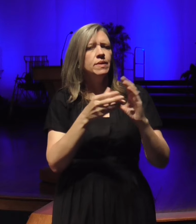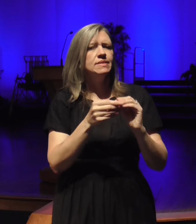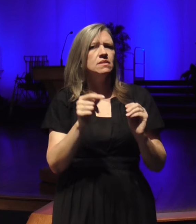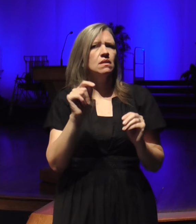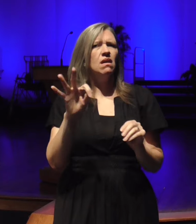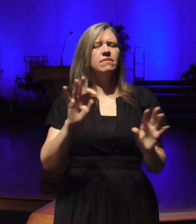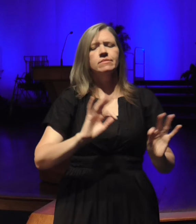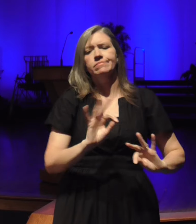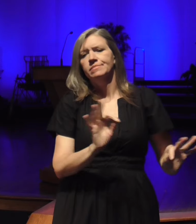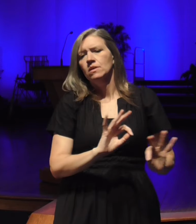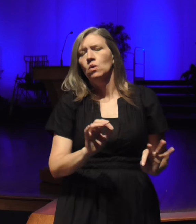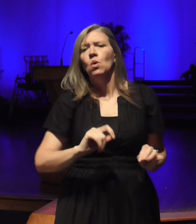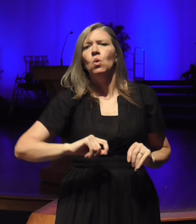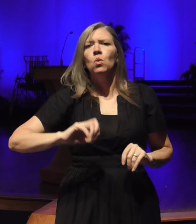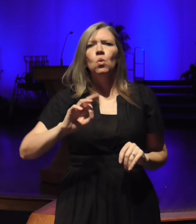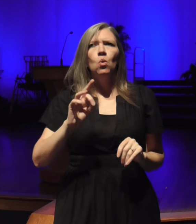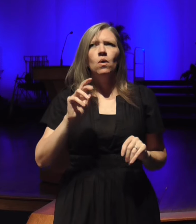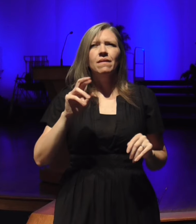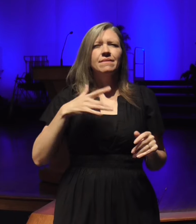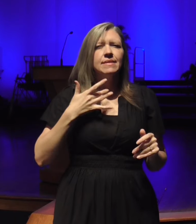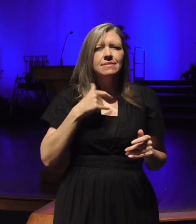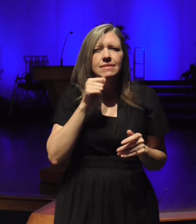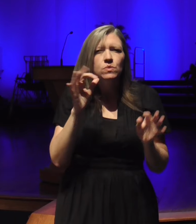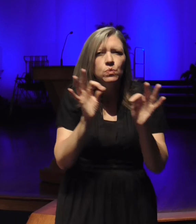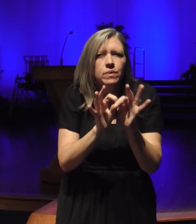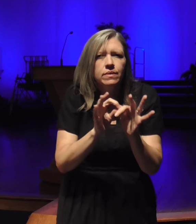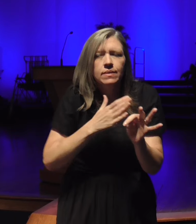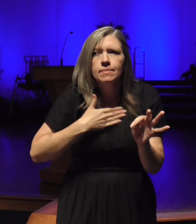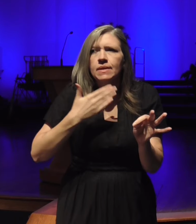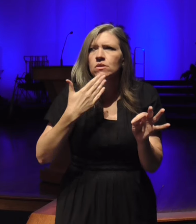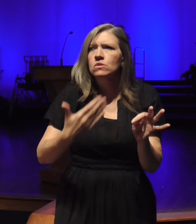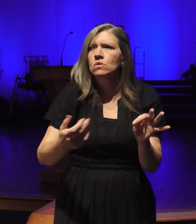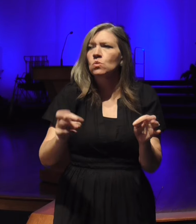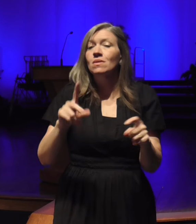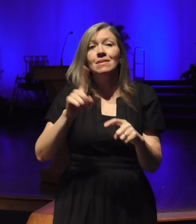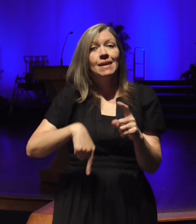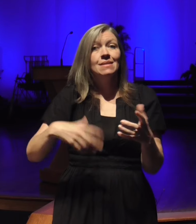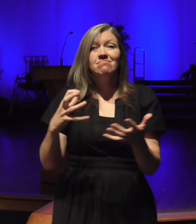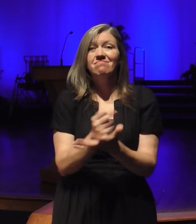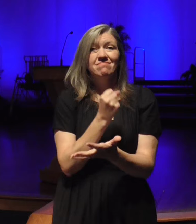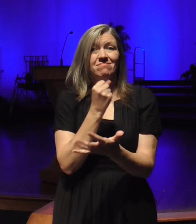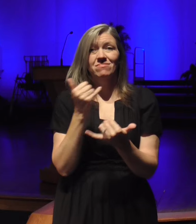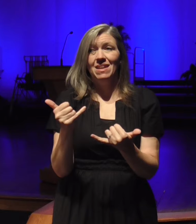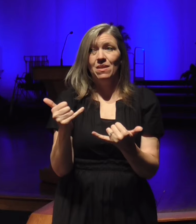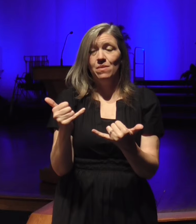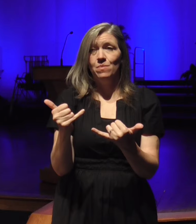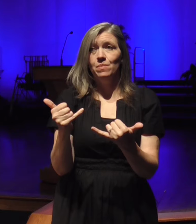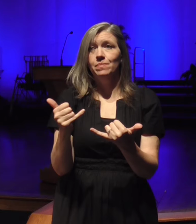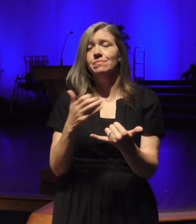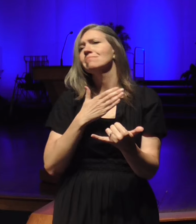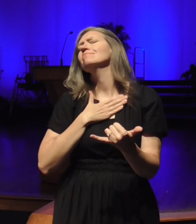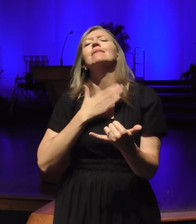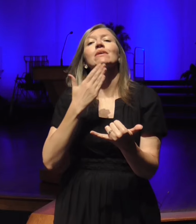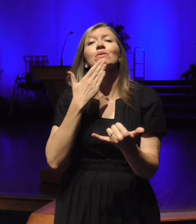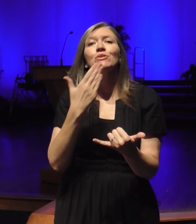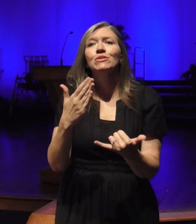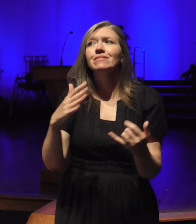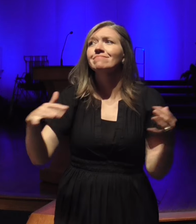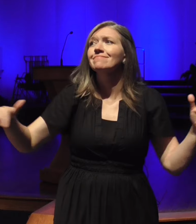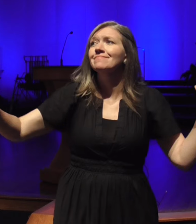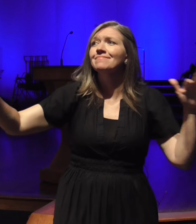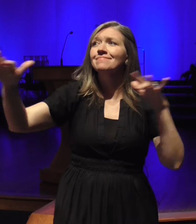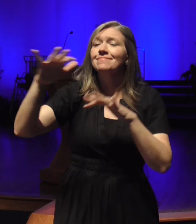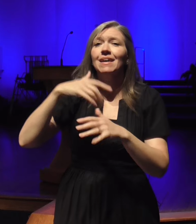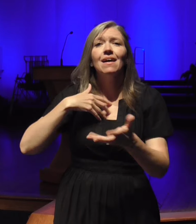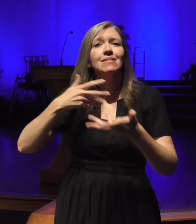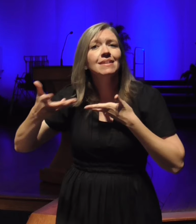it? If I continue on in these stories that dismiss or tell myself why I'm not worthy of my good, or that can't